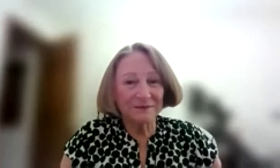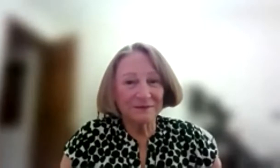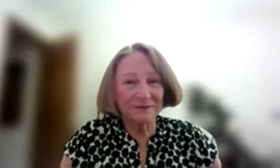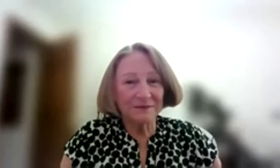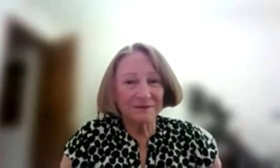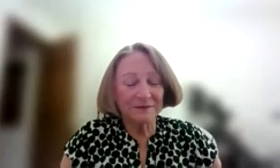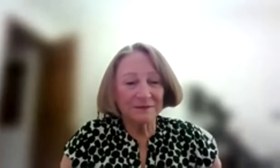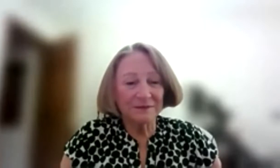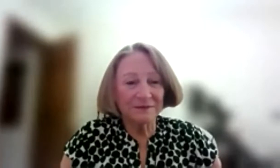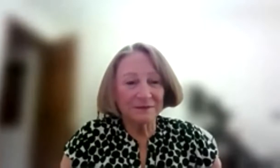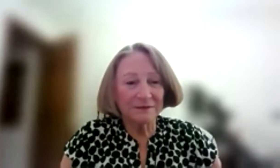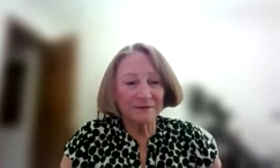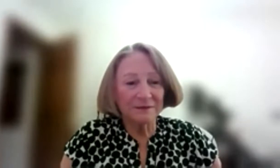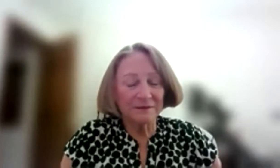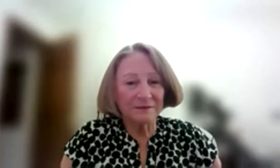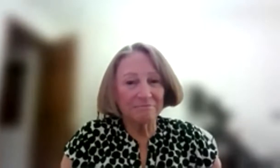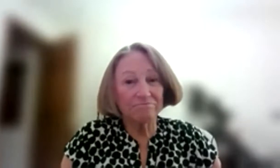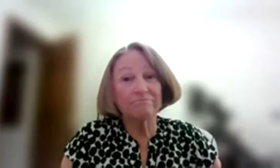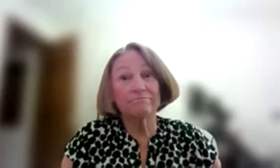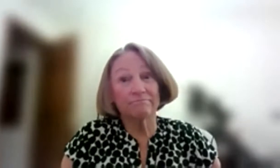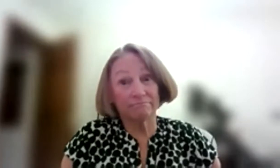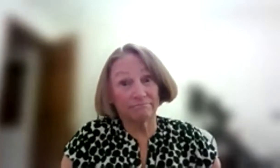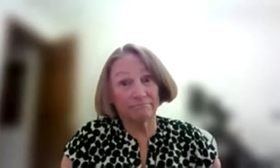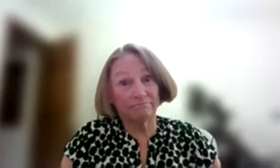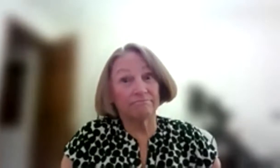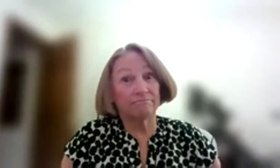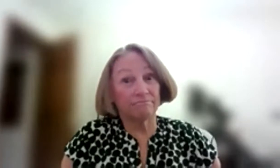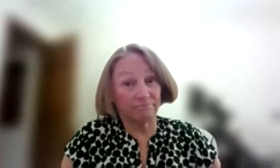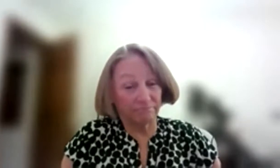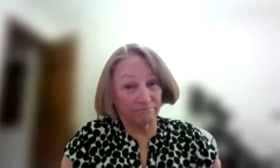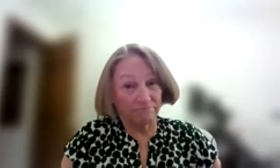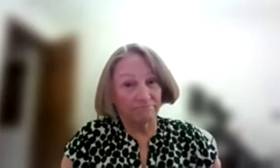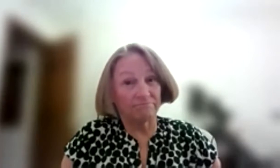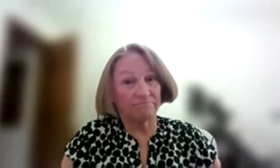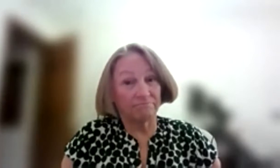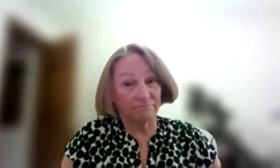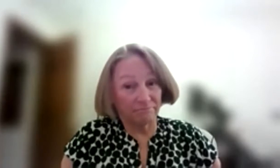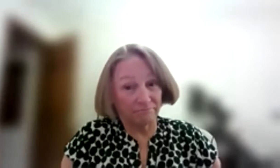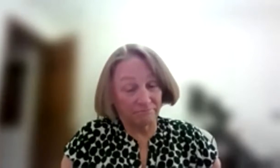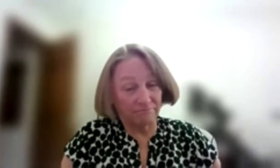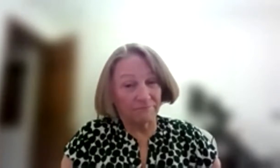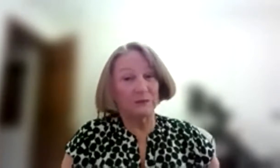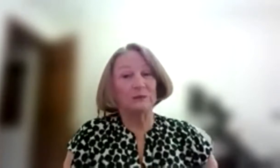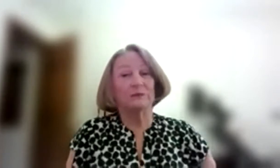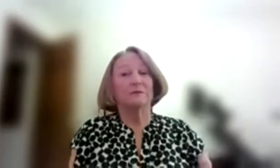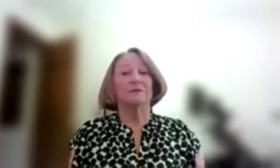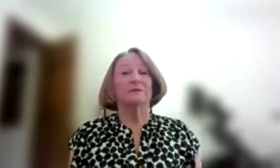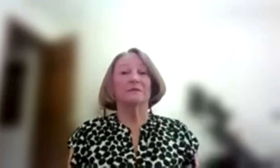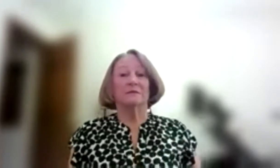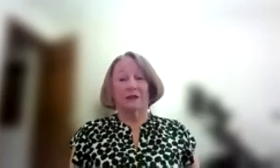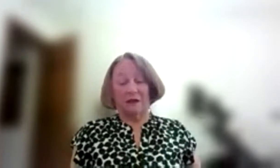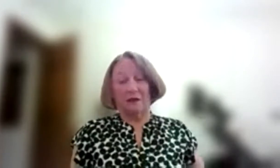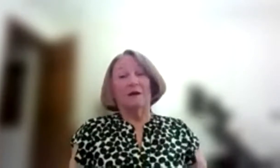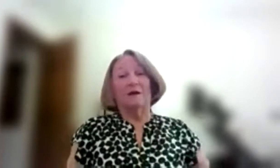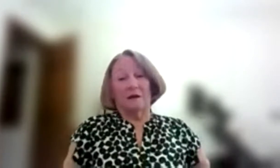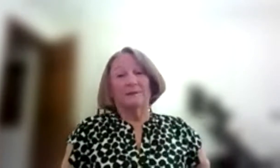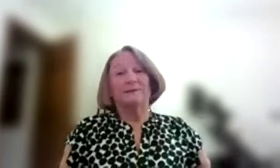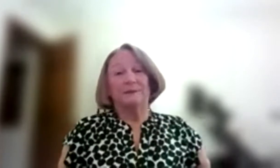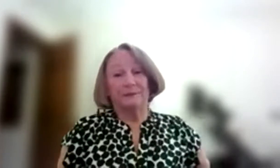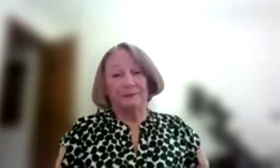How, housing is a huge issue, very expensive, hard to find a place to live. A lot of people don't have a